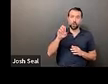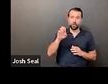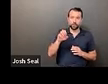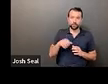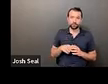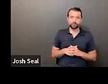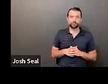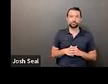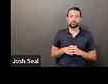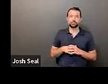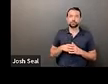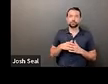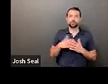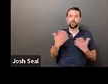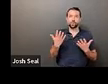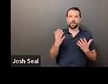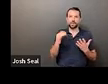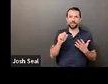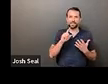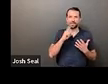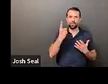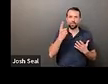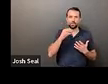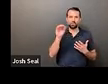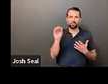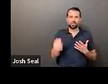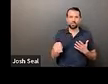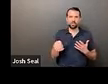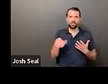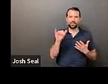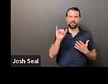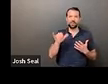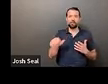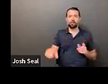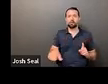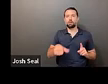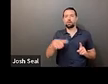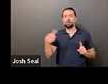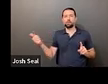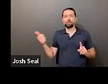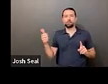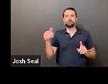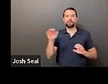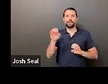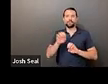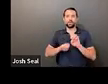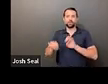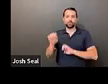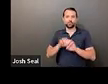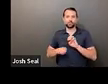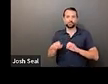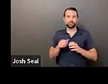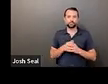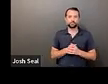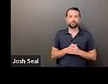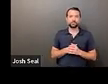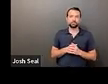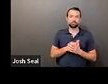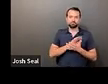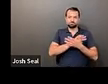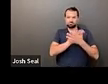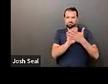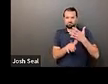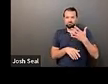That's around ALT assessment and the written notice. And I would be very, very interested in any sort